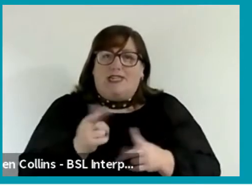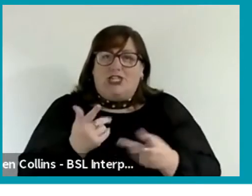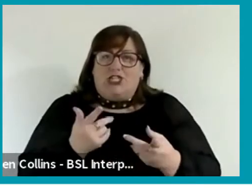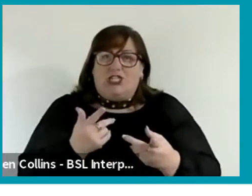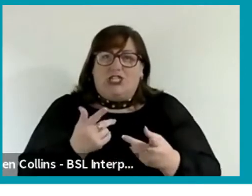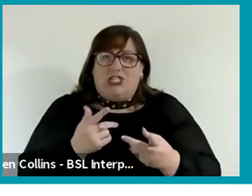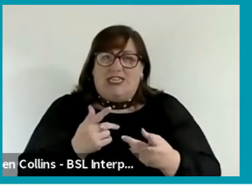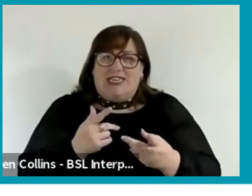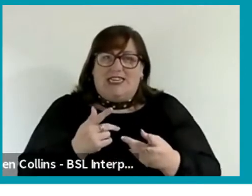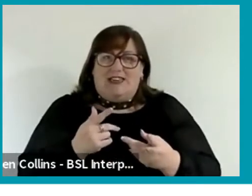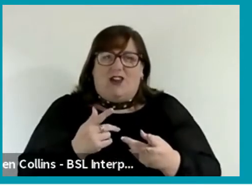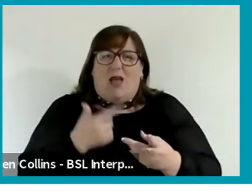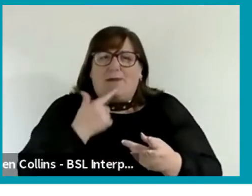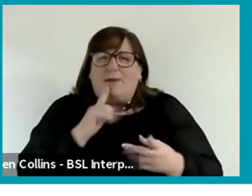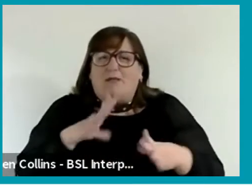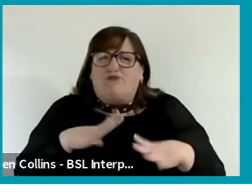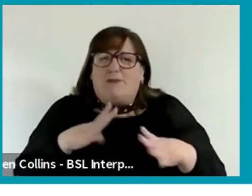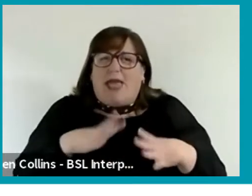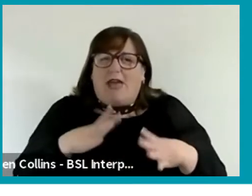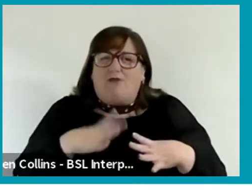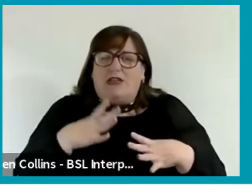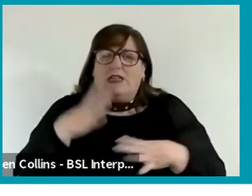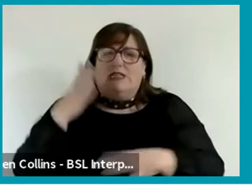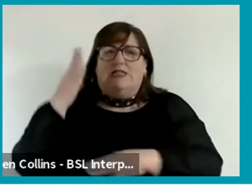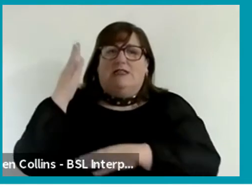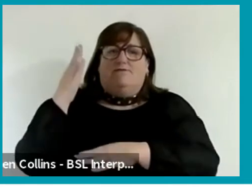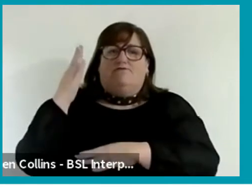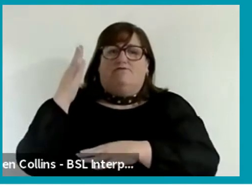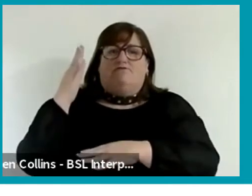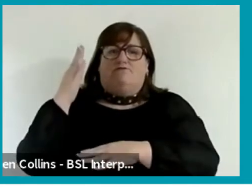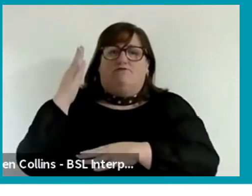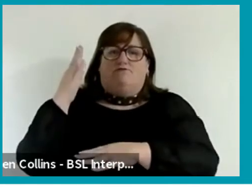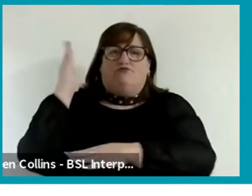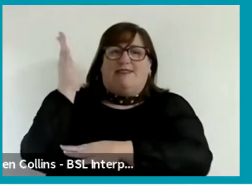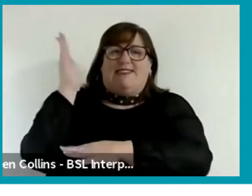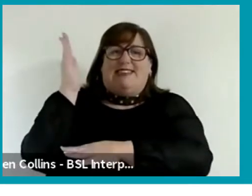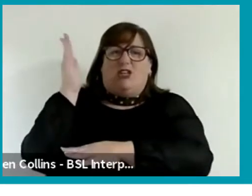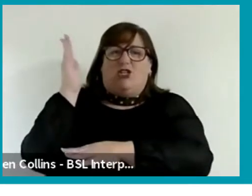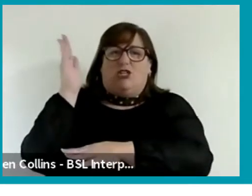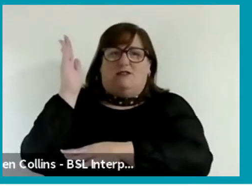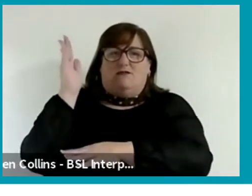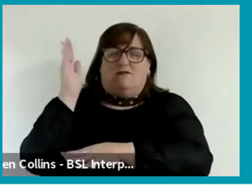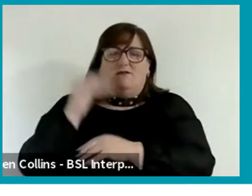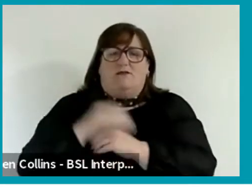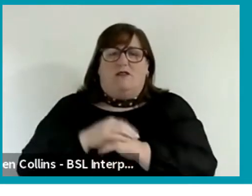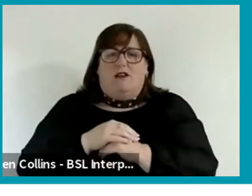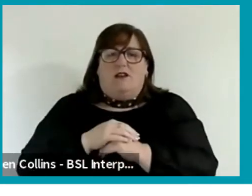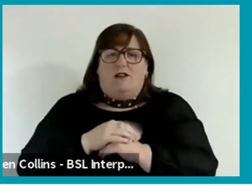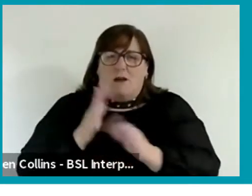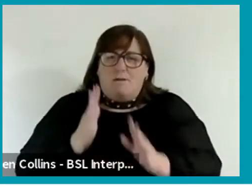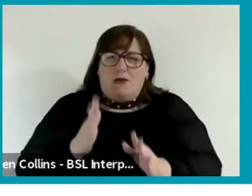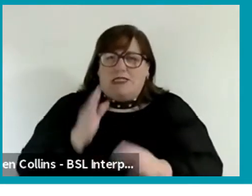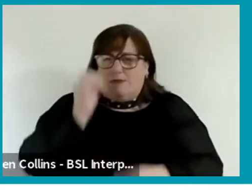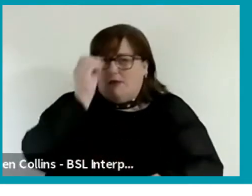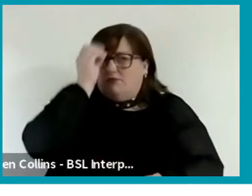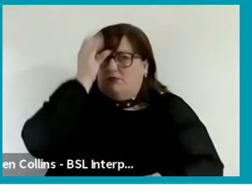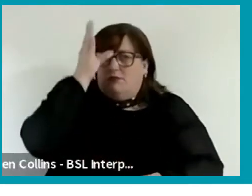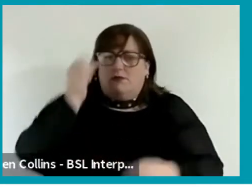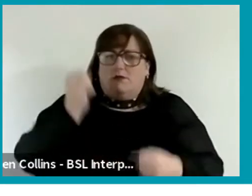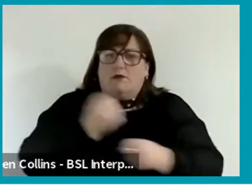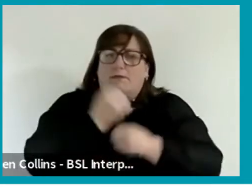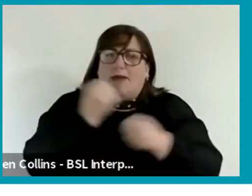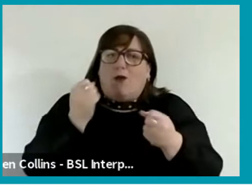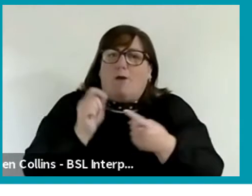is preparing presentation pitches and very good with PowerPoint and Word. We are going to open